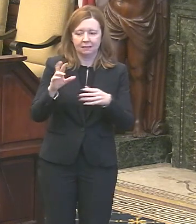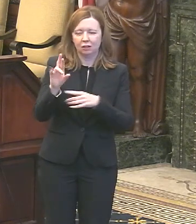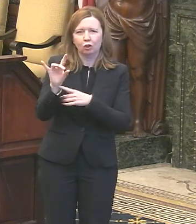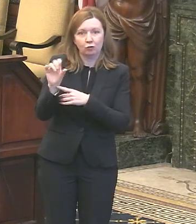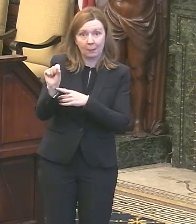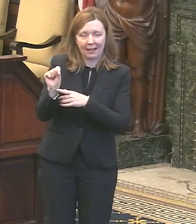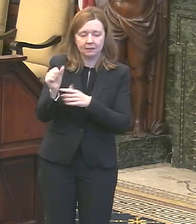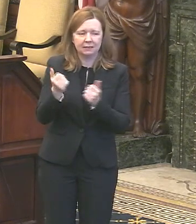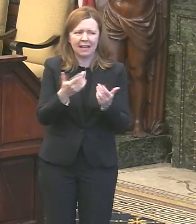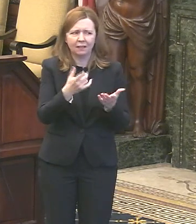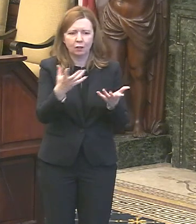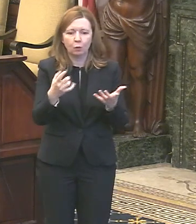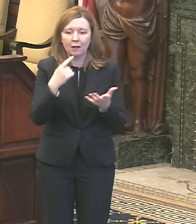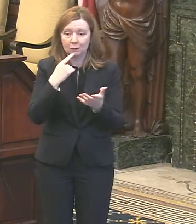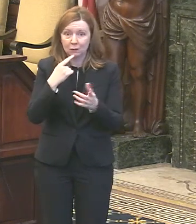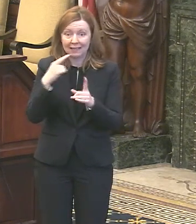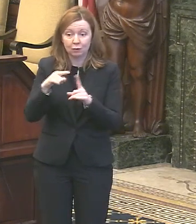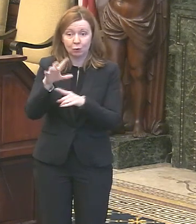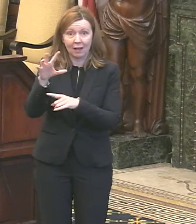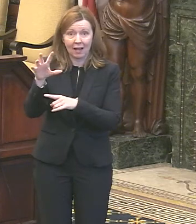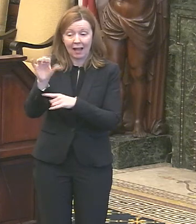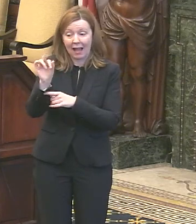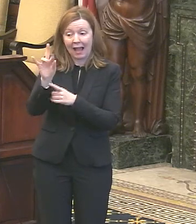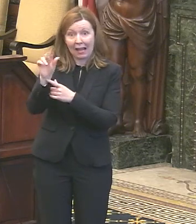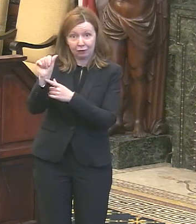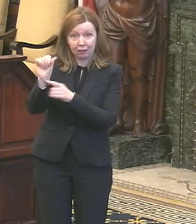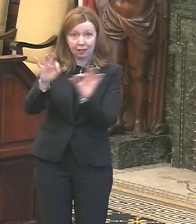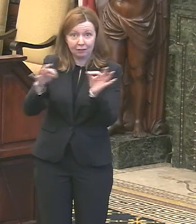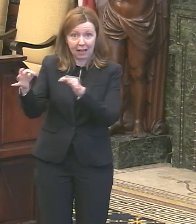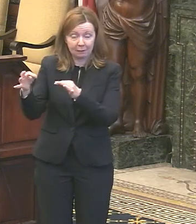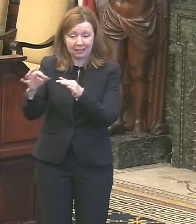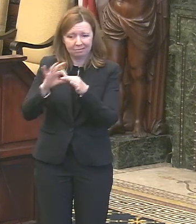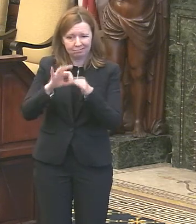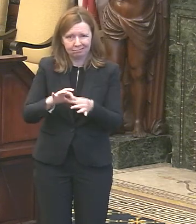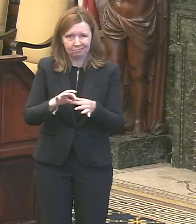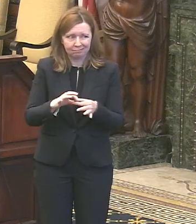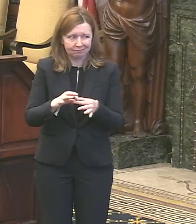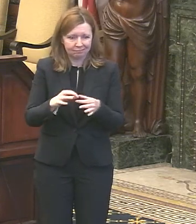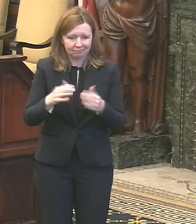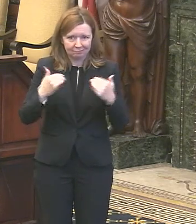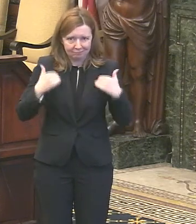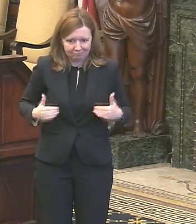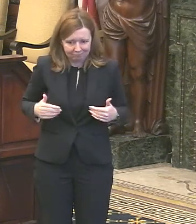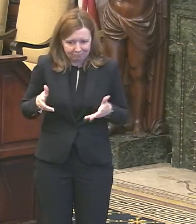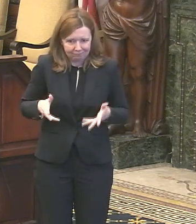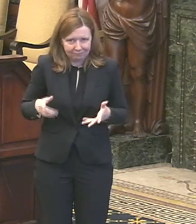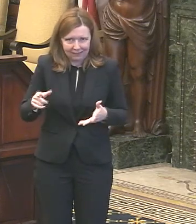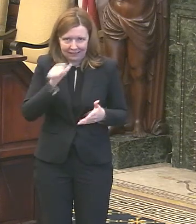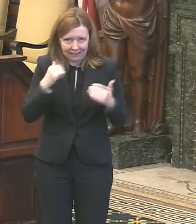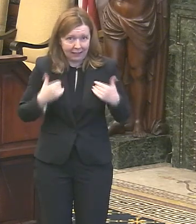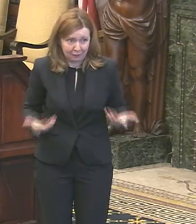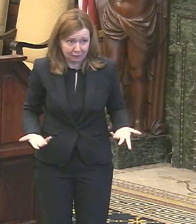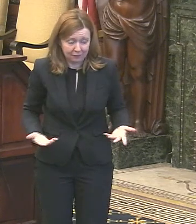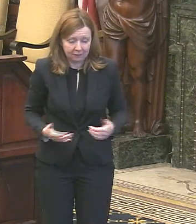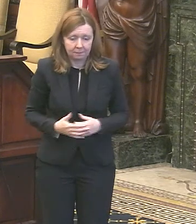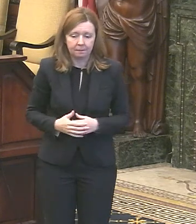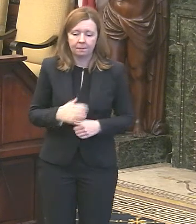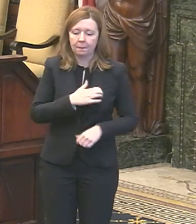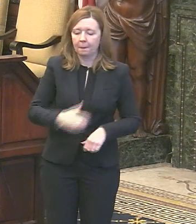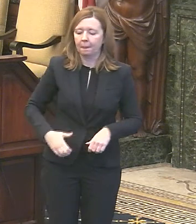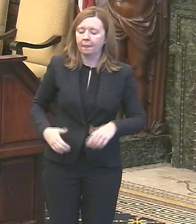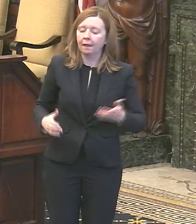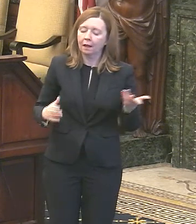say directly to the Africa family as it relates to these remains that were not in their possession? Well, certainly the